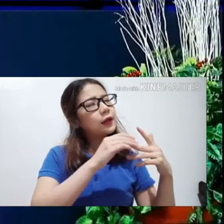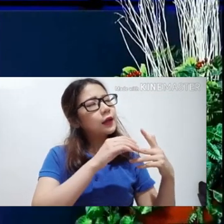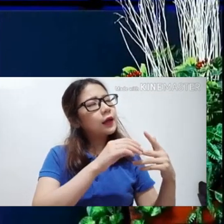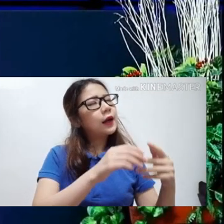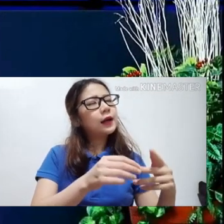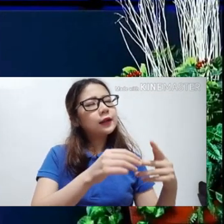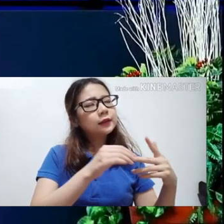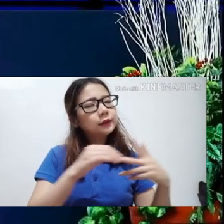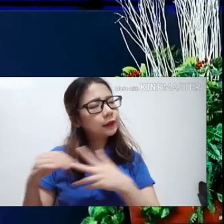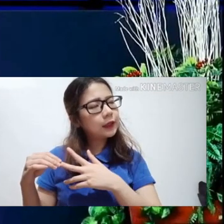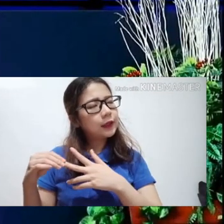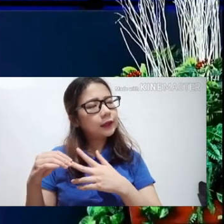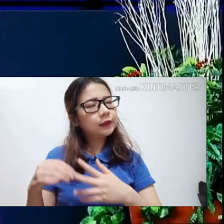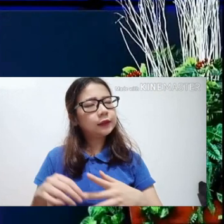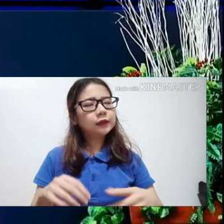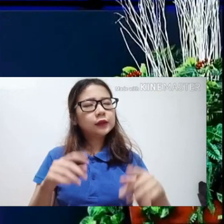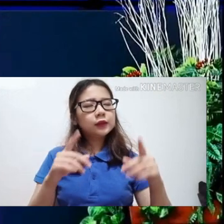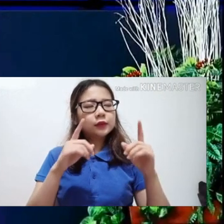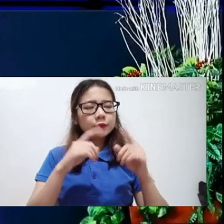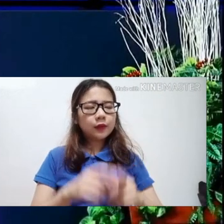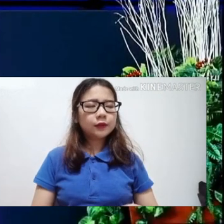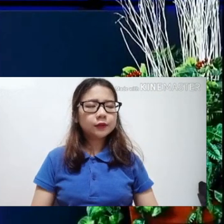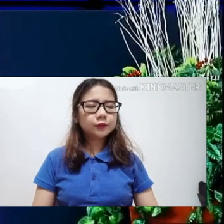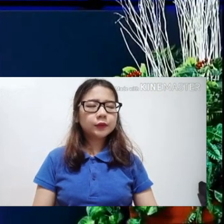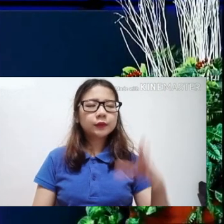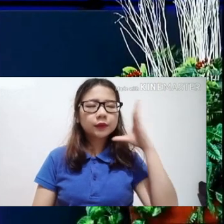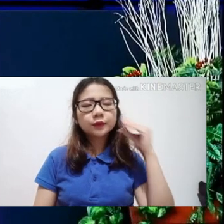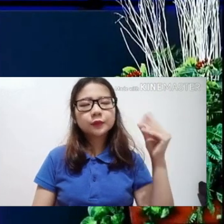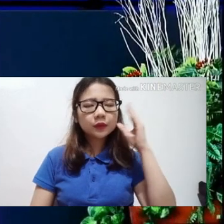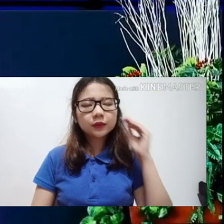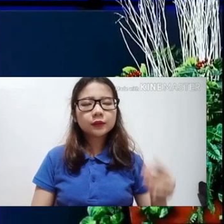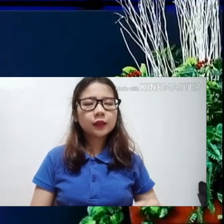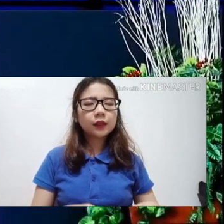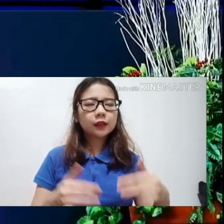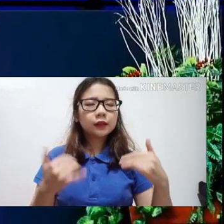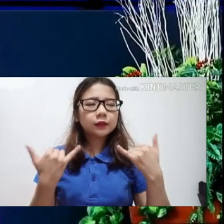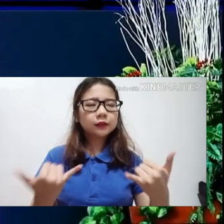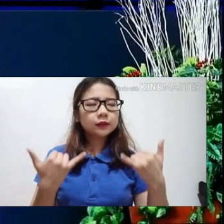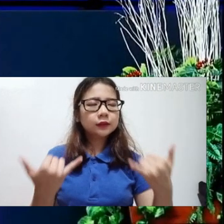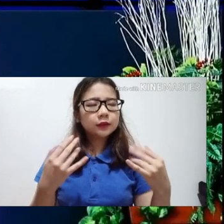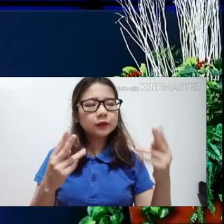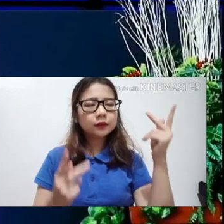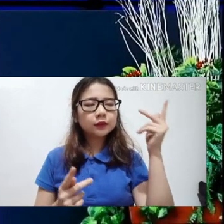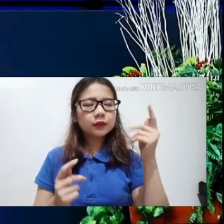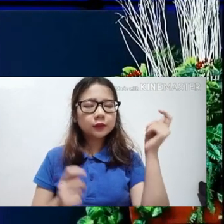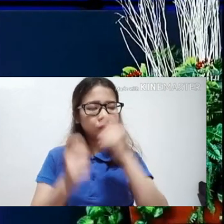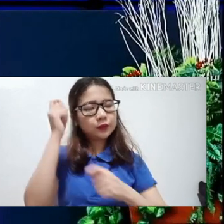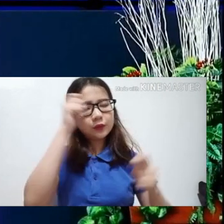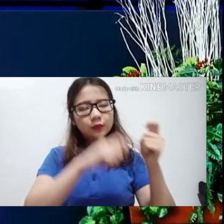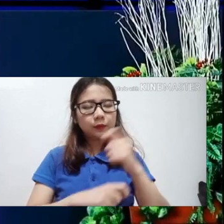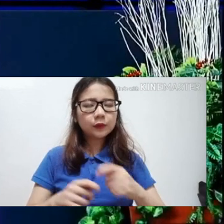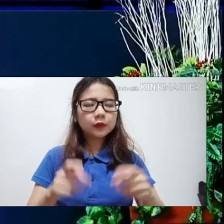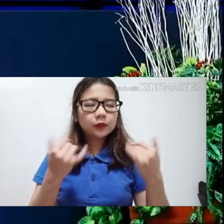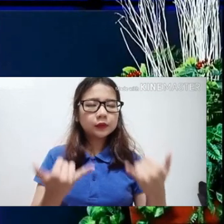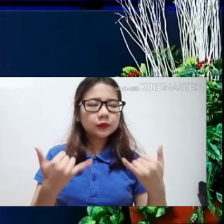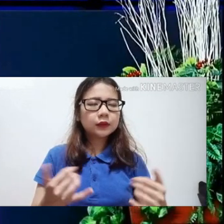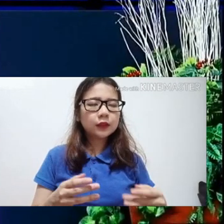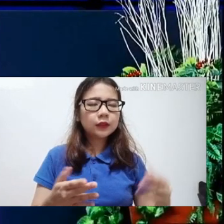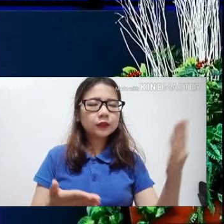Panginoon, magagabayan ang aming pong bansa as we face this crisis, as we go into the new normal,